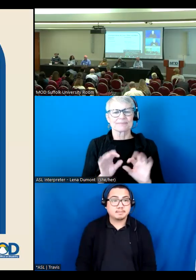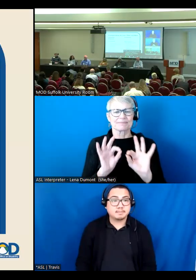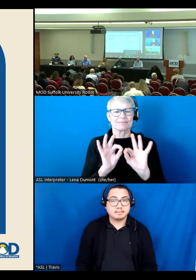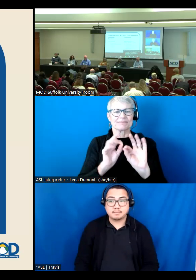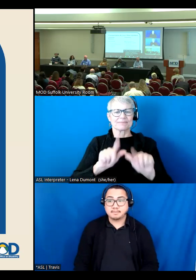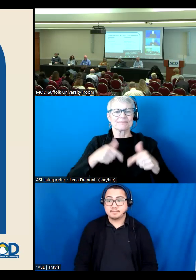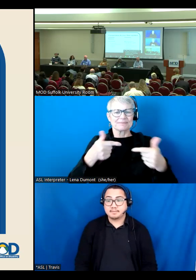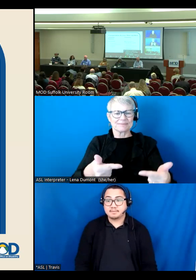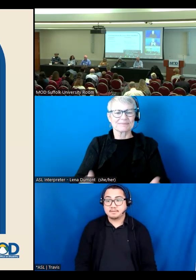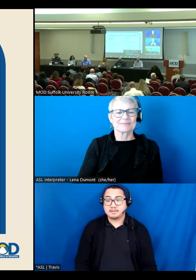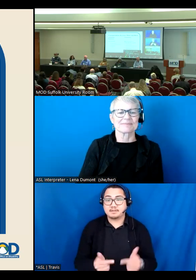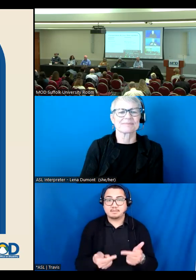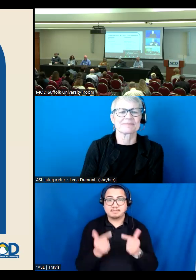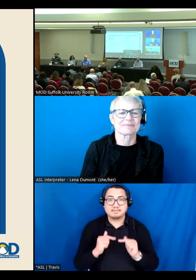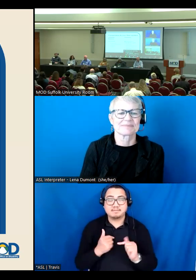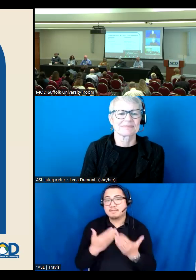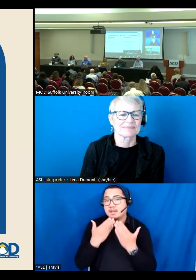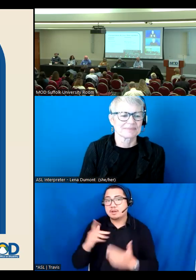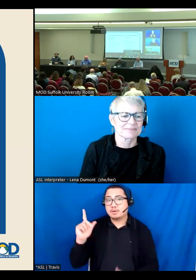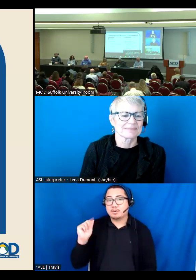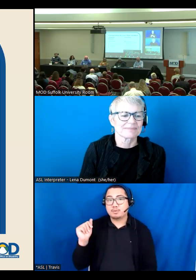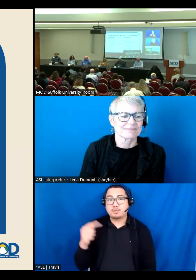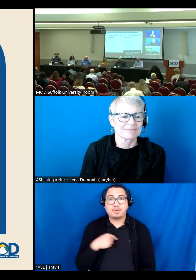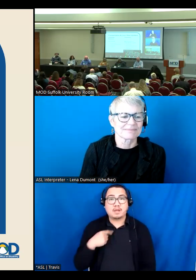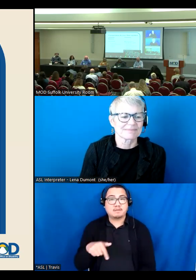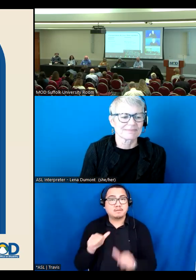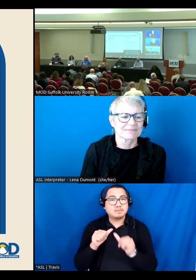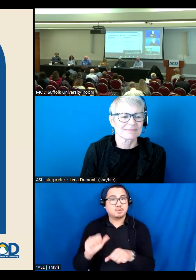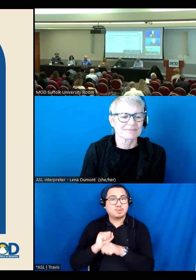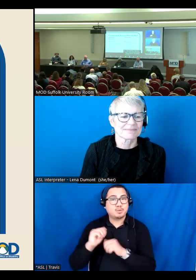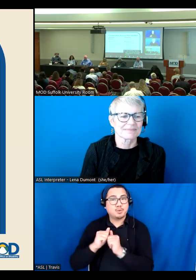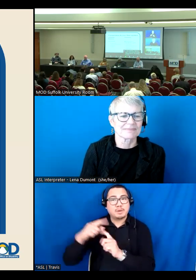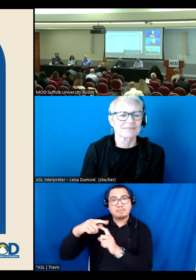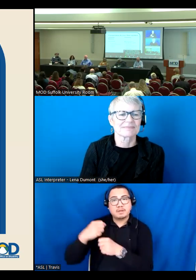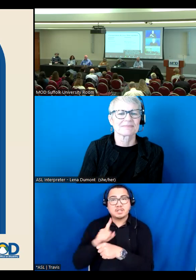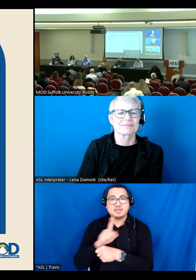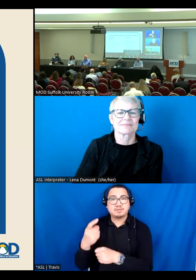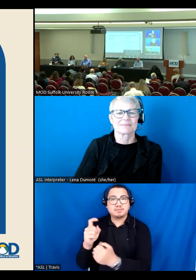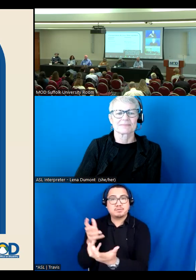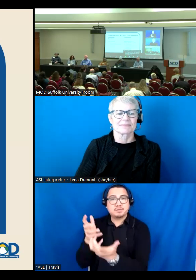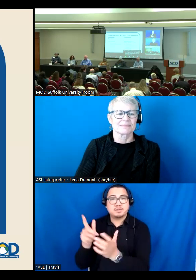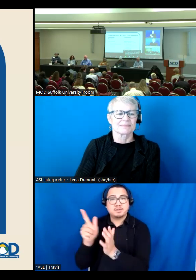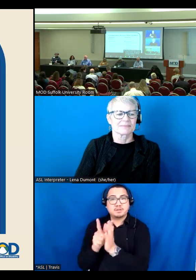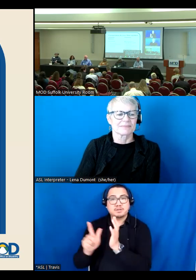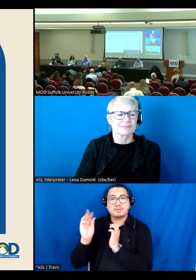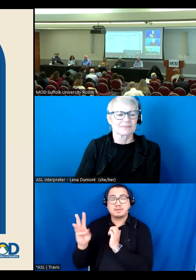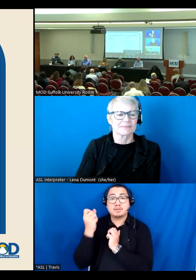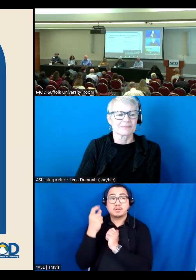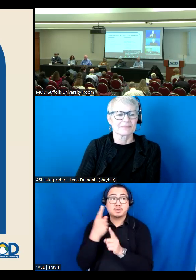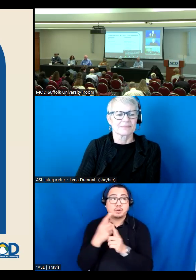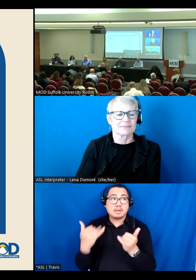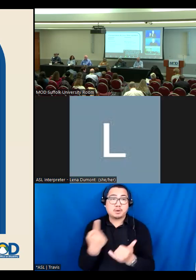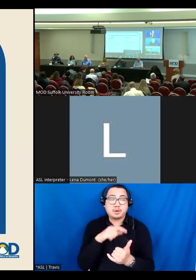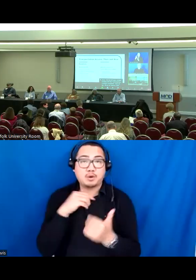with the T and pushing to ensure compliance with the law. We're not there at 100% accessibility. But speaking